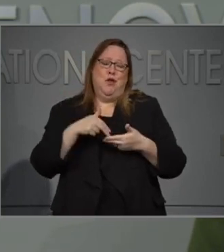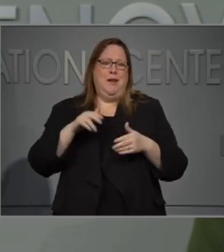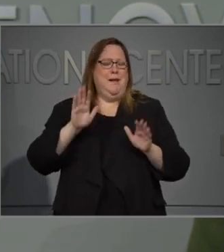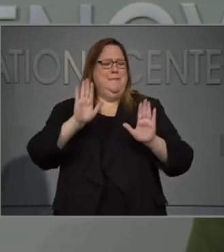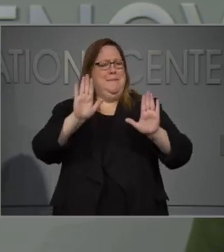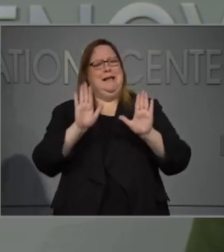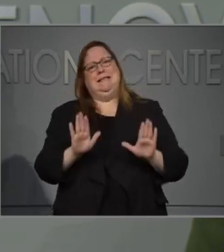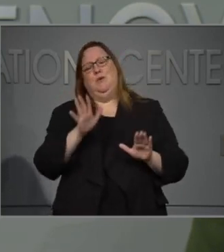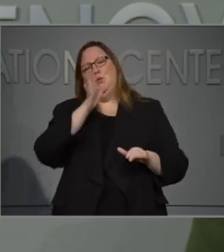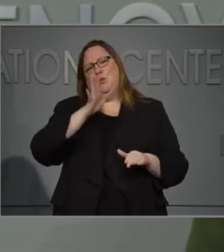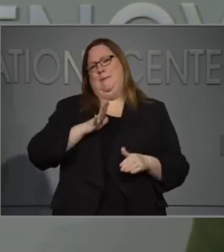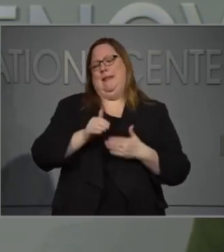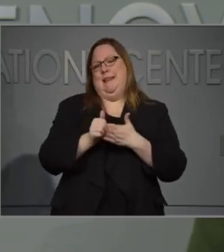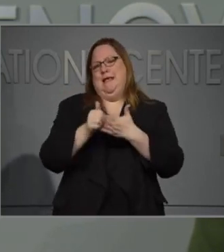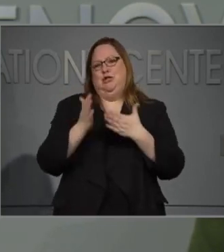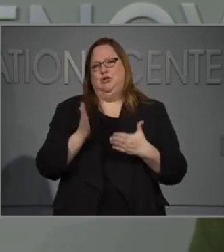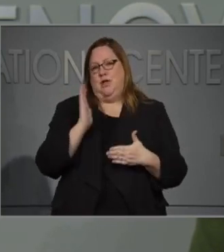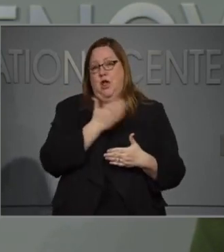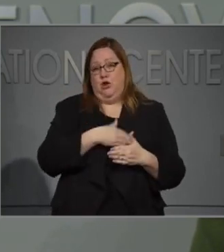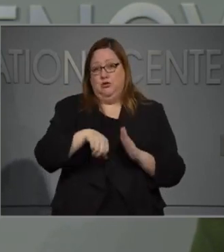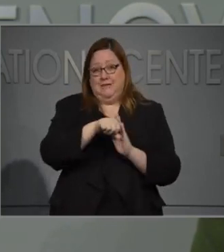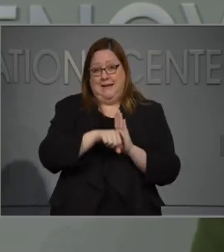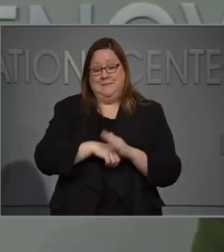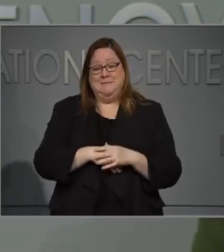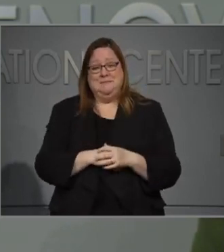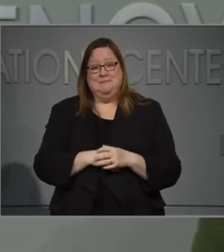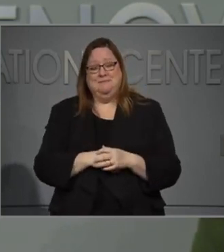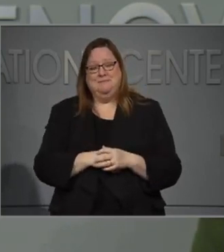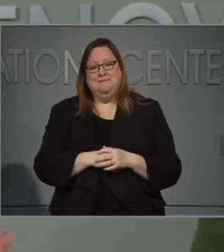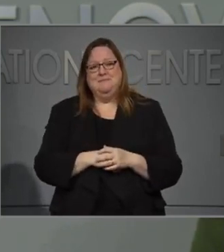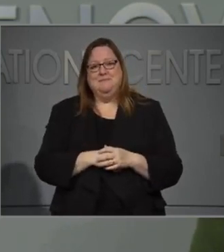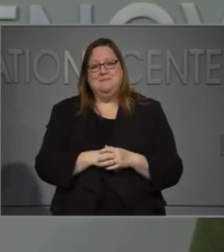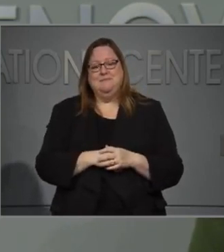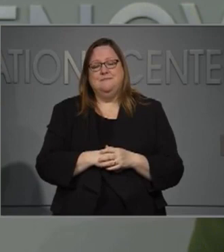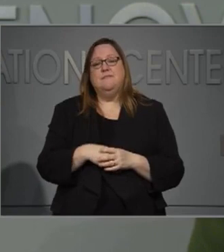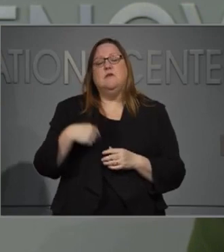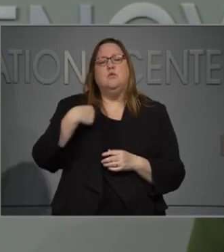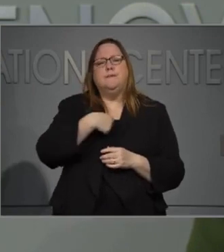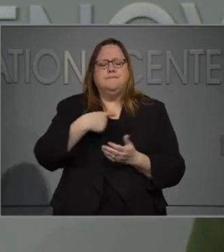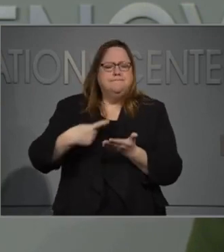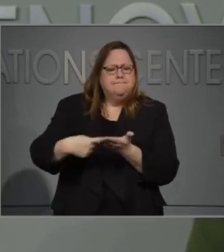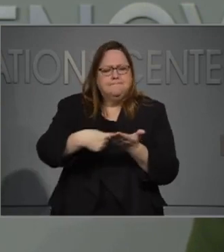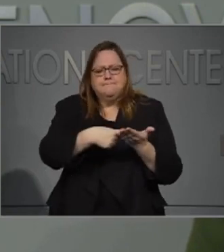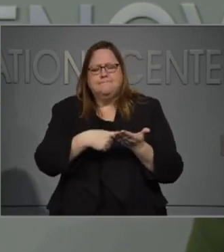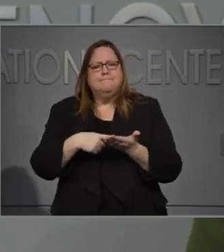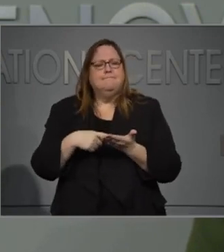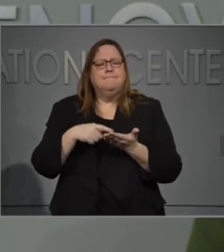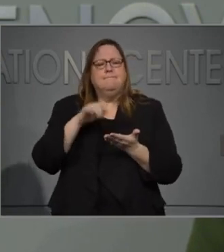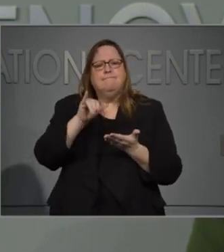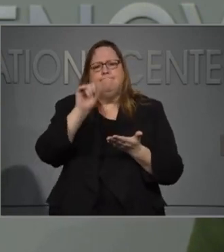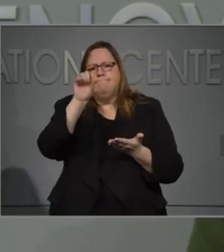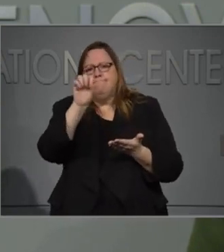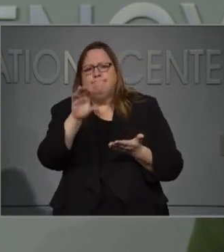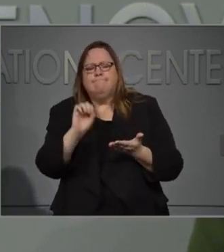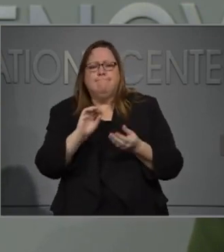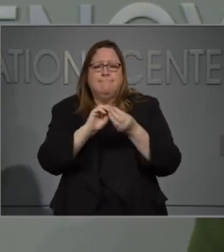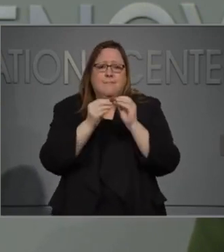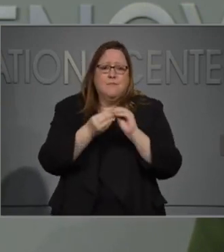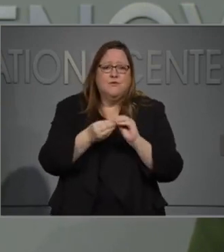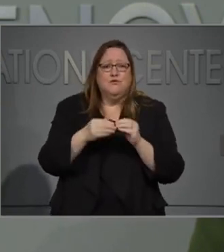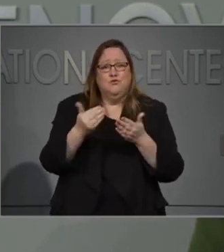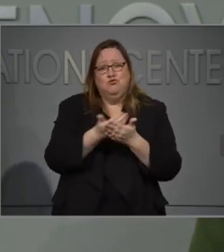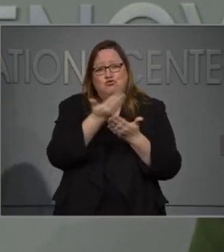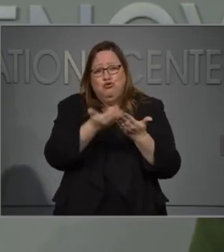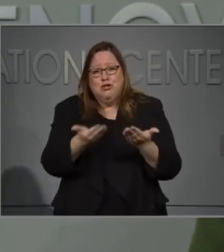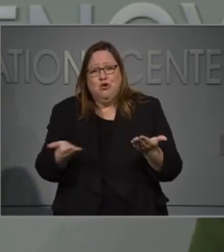state. As we talk through this data and these new resources today, I know that families across